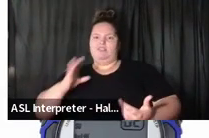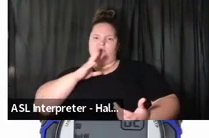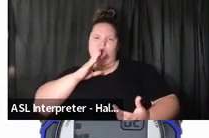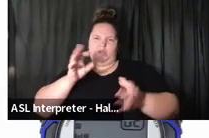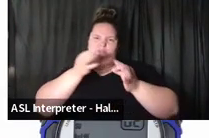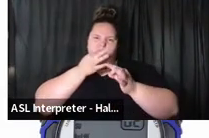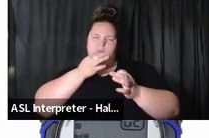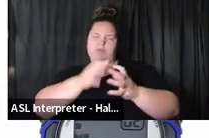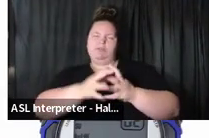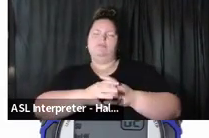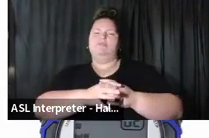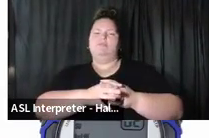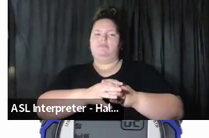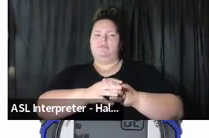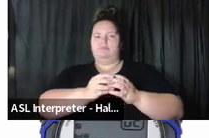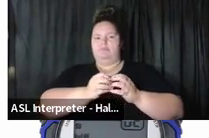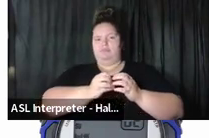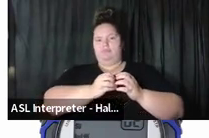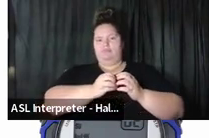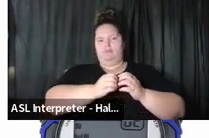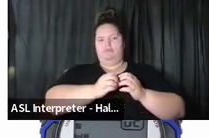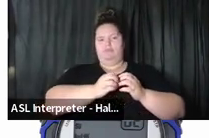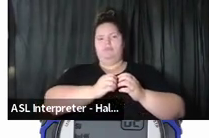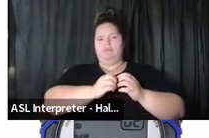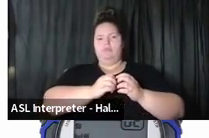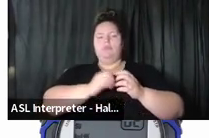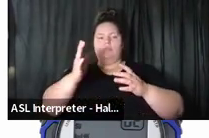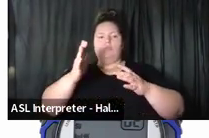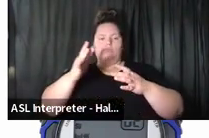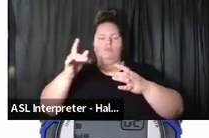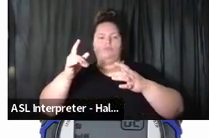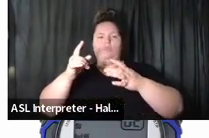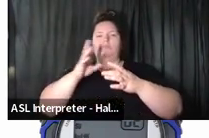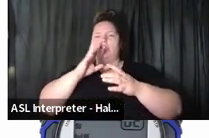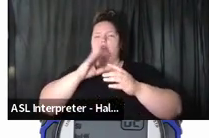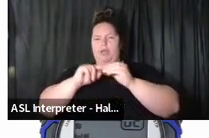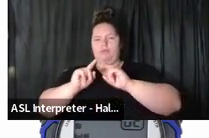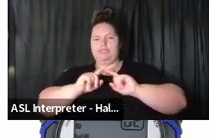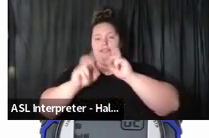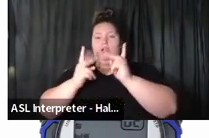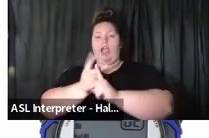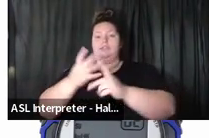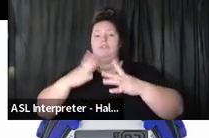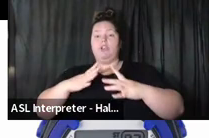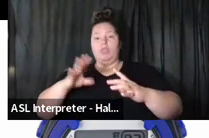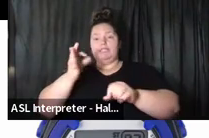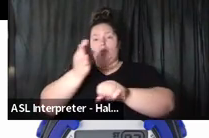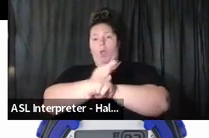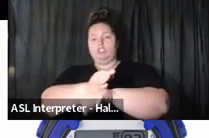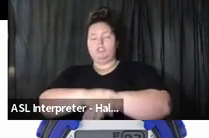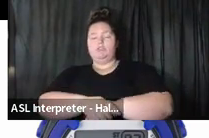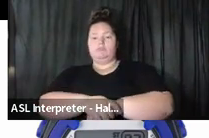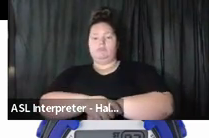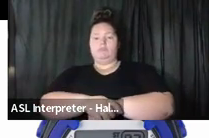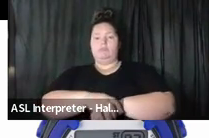slide, Ajaunè, and kind of go over some of the different types of clothing and watches. Yeah, so